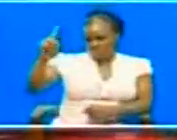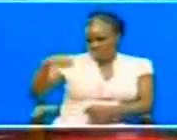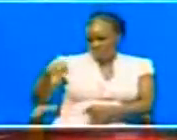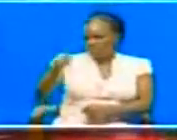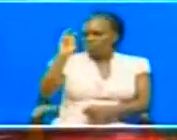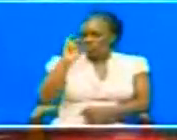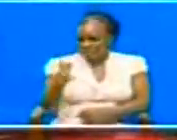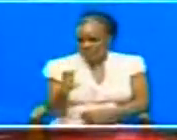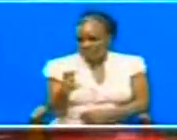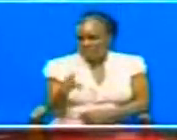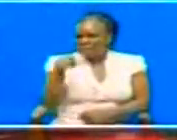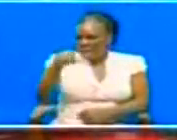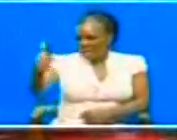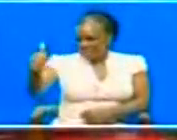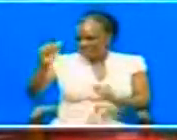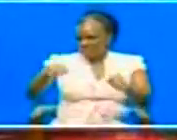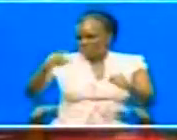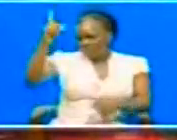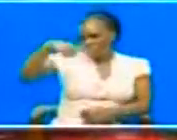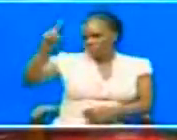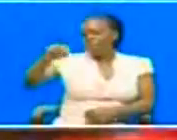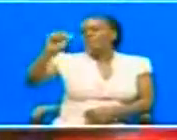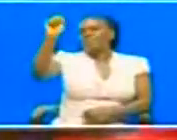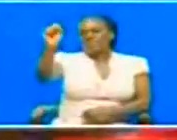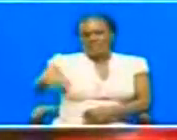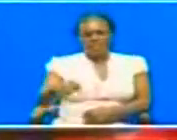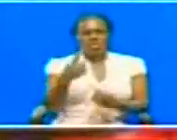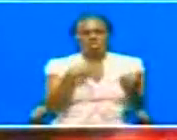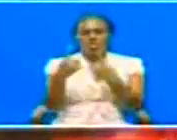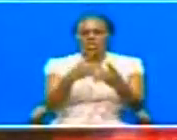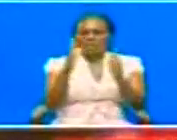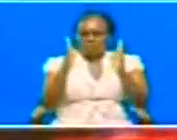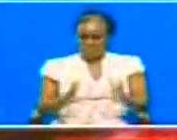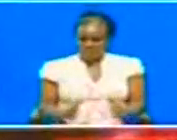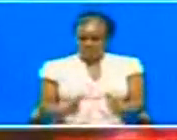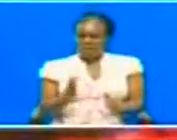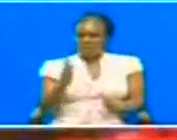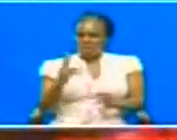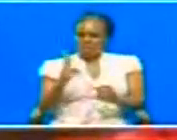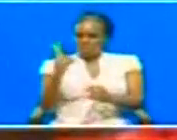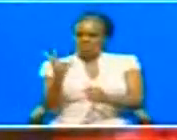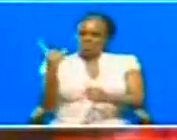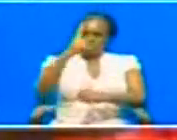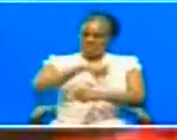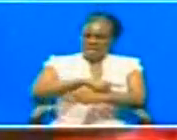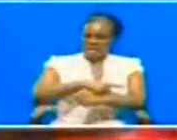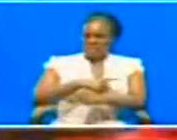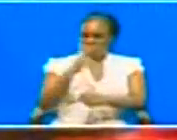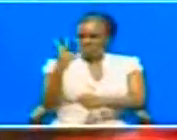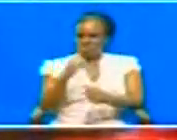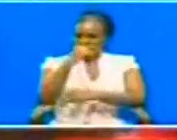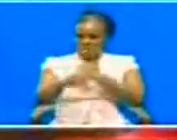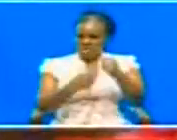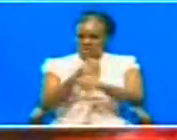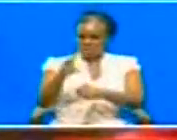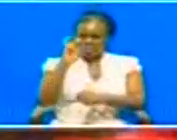of people with albinism. Mm-hmm. Are there others coming up? Yeah. When you talk to someone, you see them. After 2 days or 2 years, you see a change in them. Yeah, so